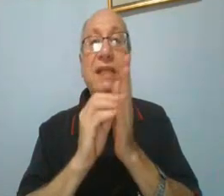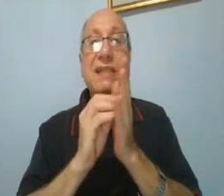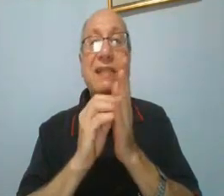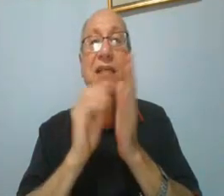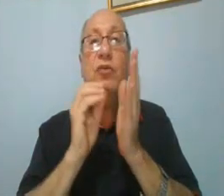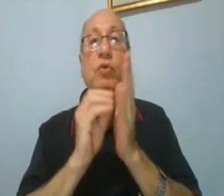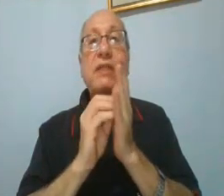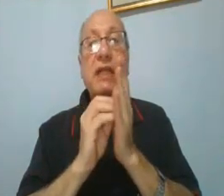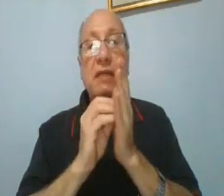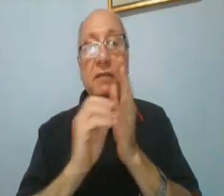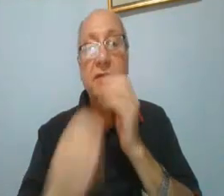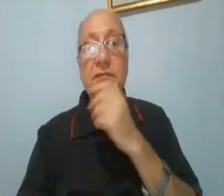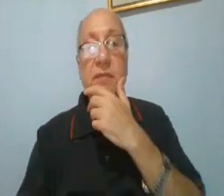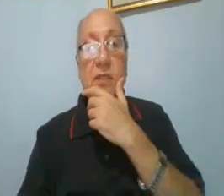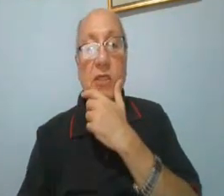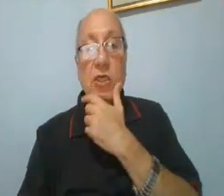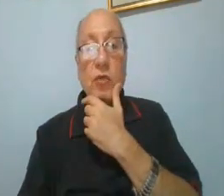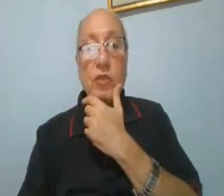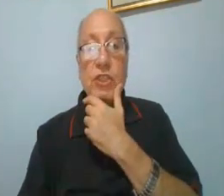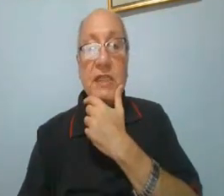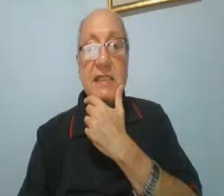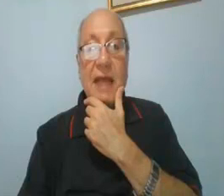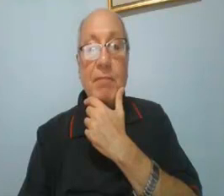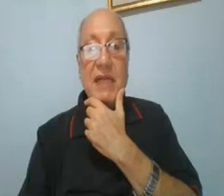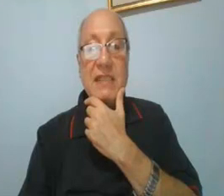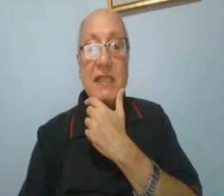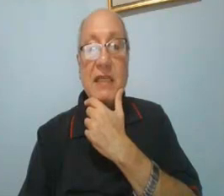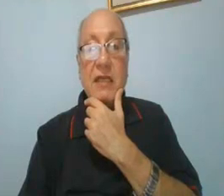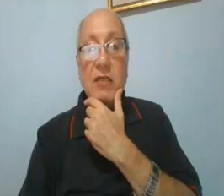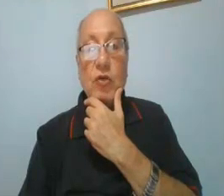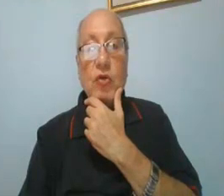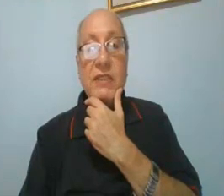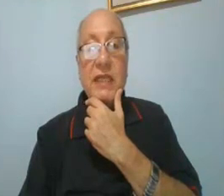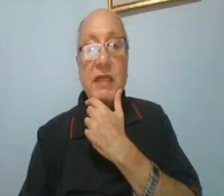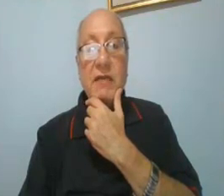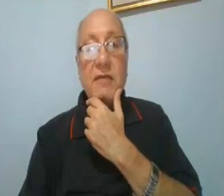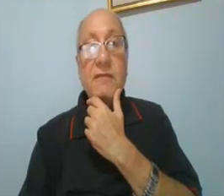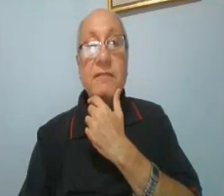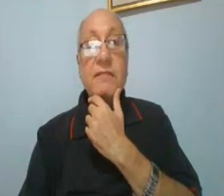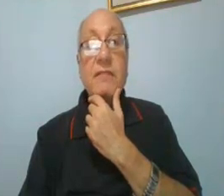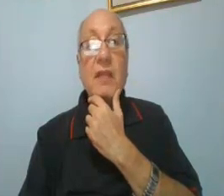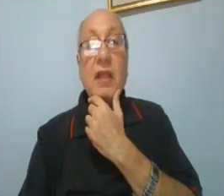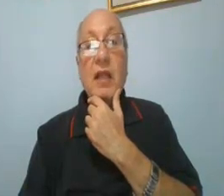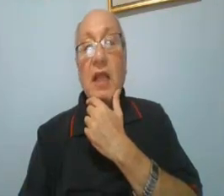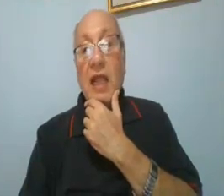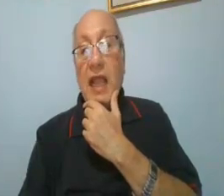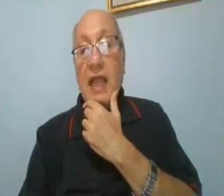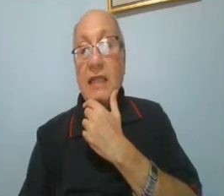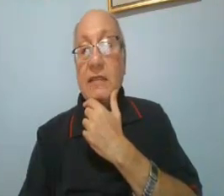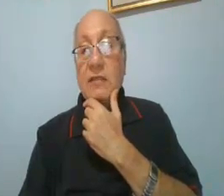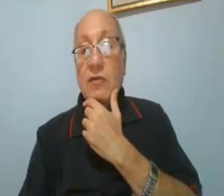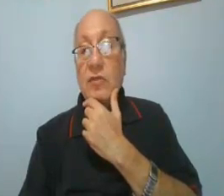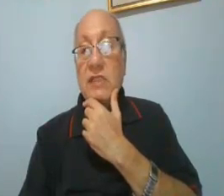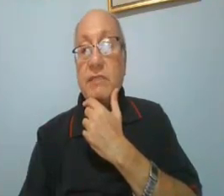sharps waste container, which is a plastic container,